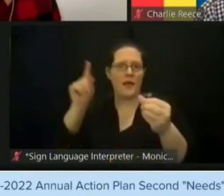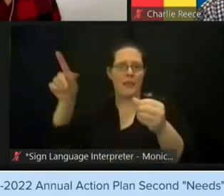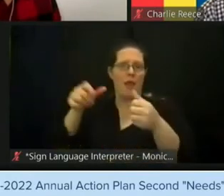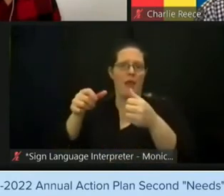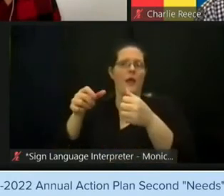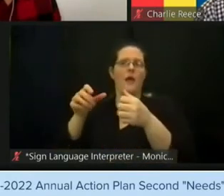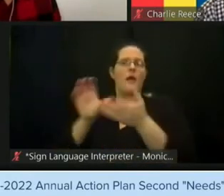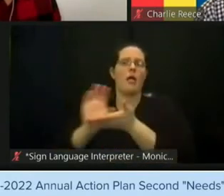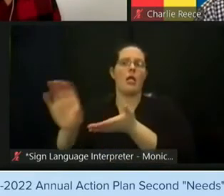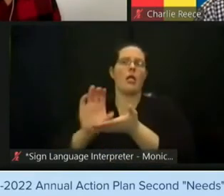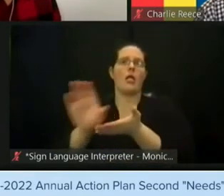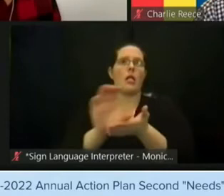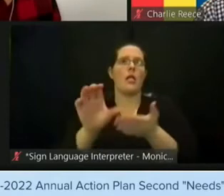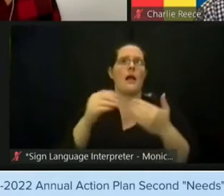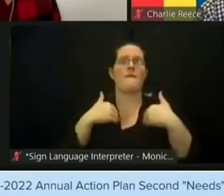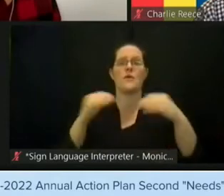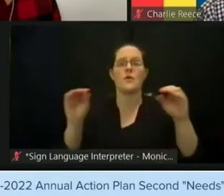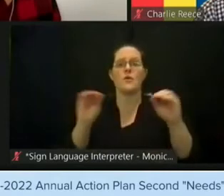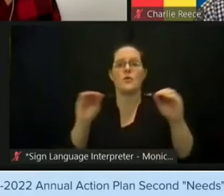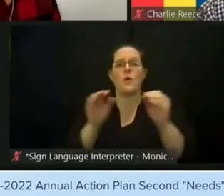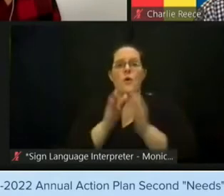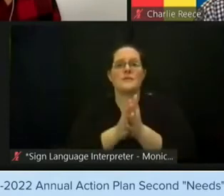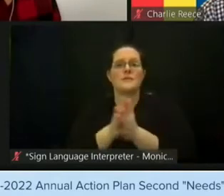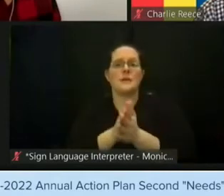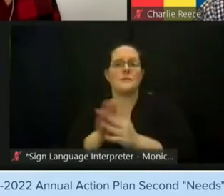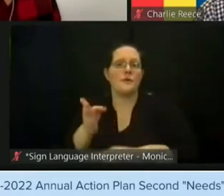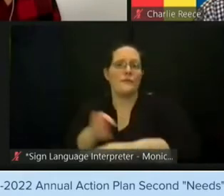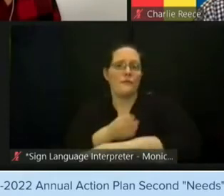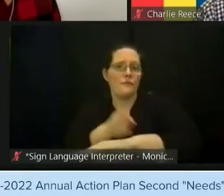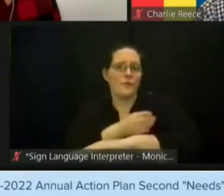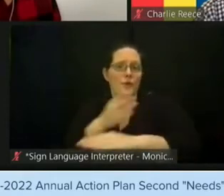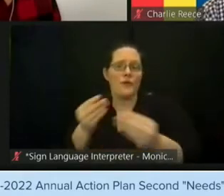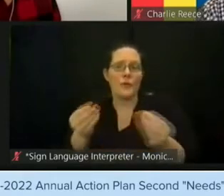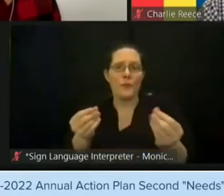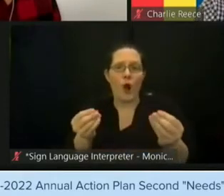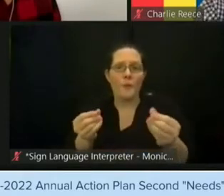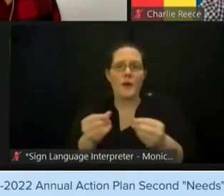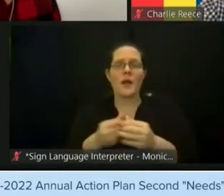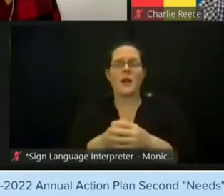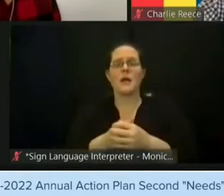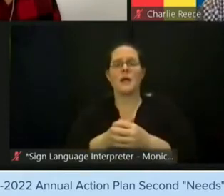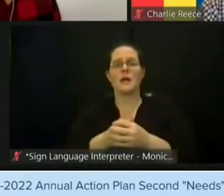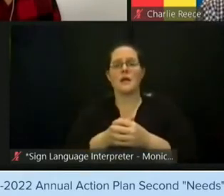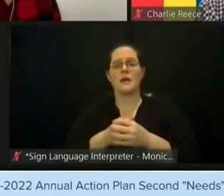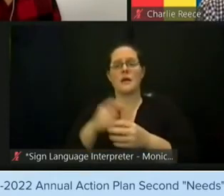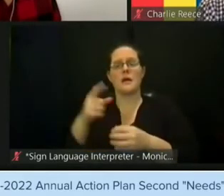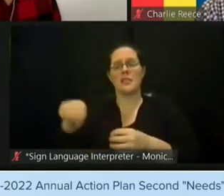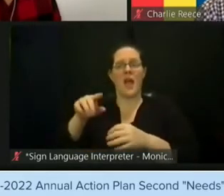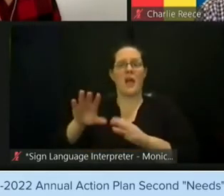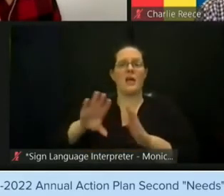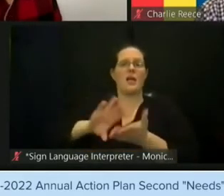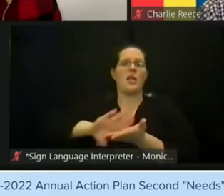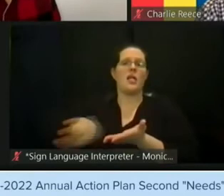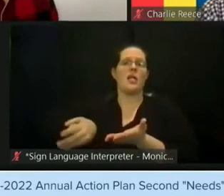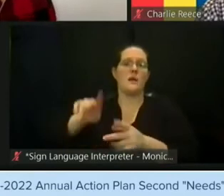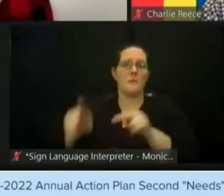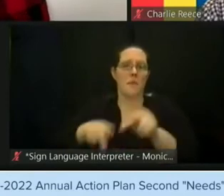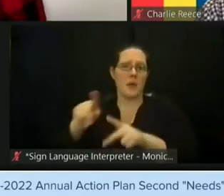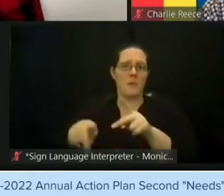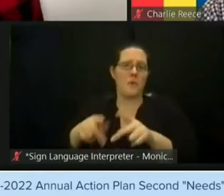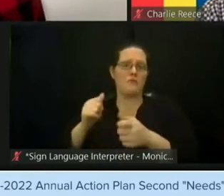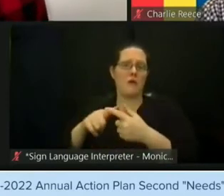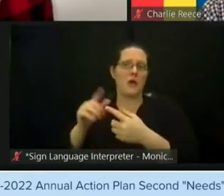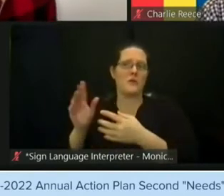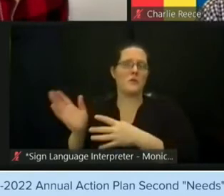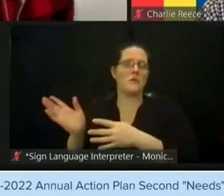have no incentive to fix up the property and have every incentive to dehumanize their tenants and churn them through and milk as much